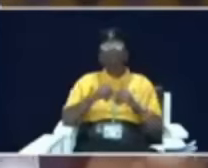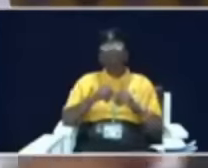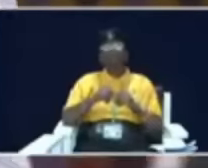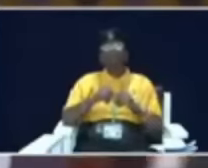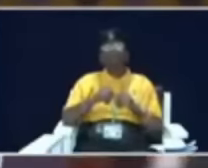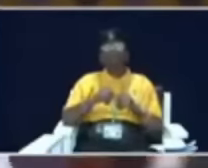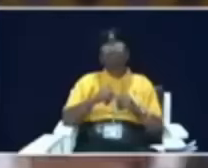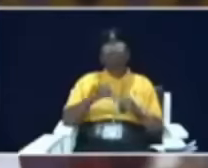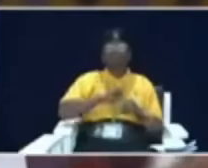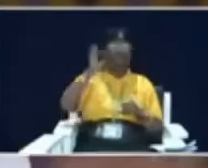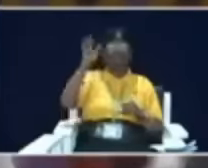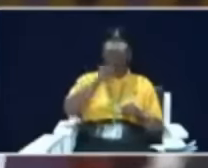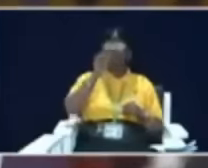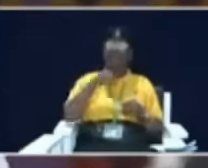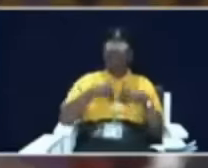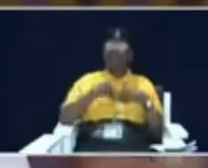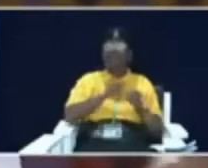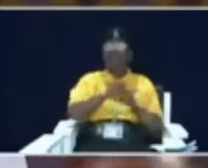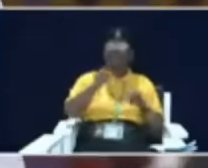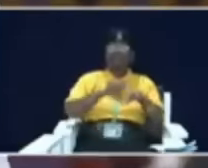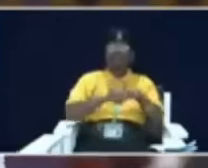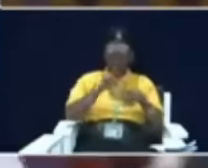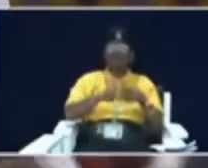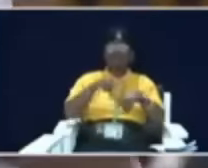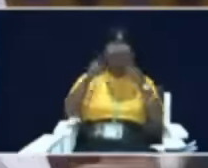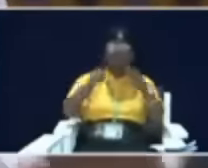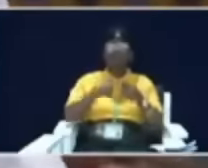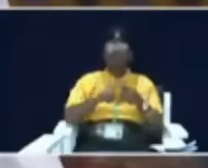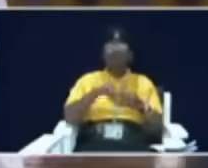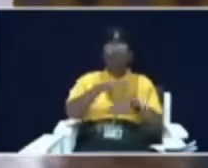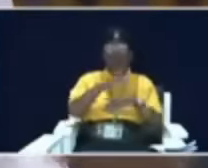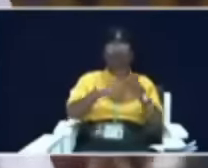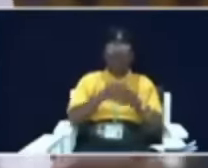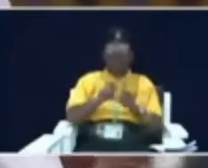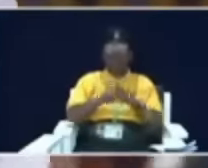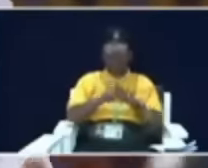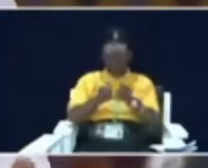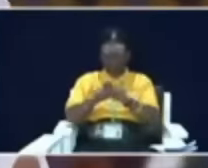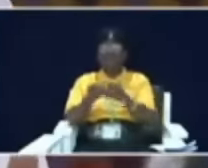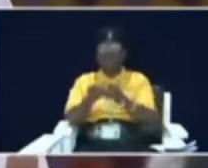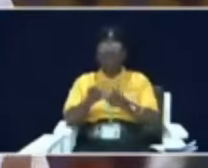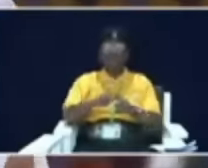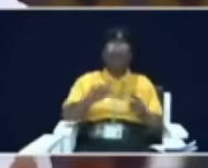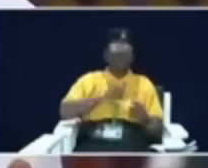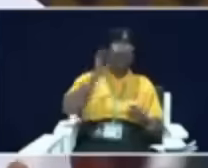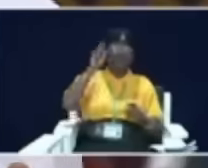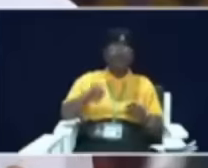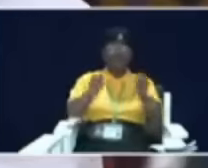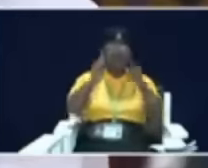I won't have enough time to go through all the categories, but I will try to mention some of them to